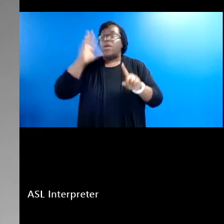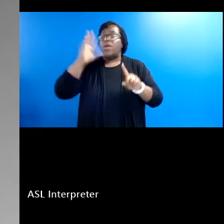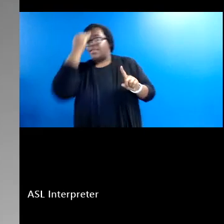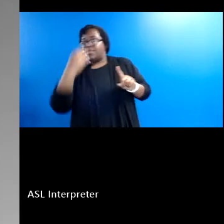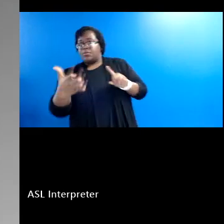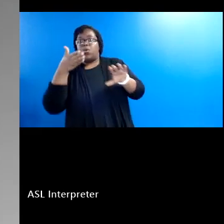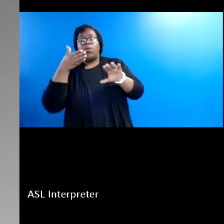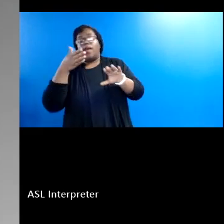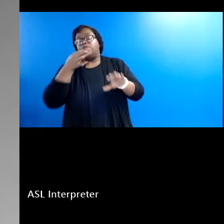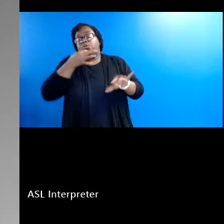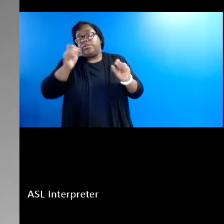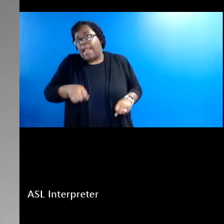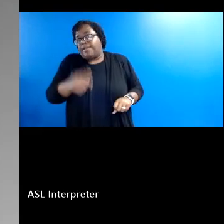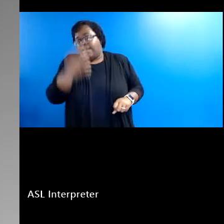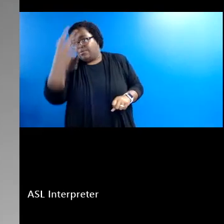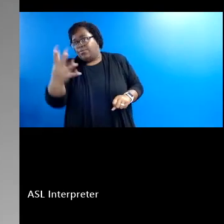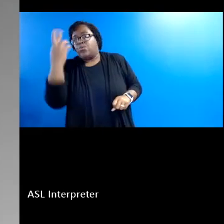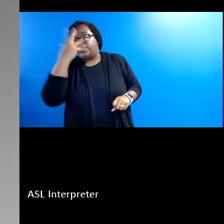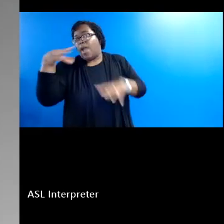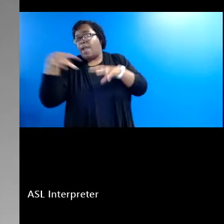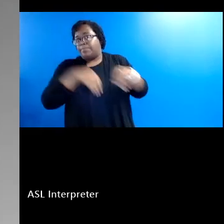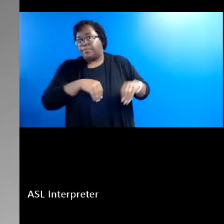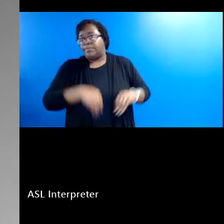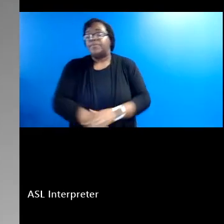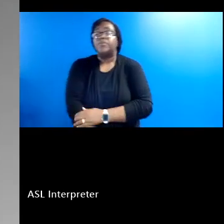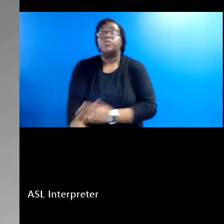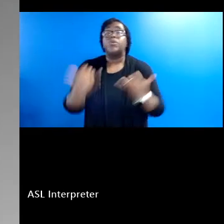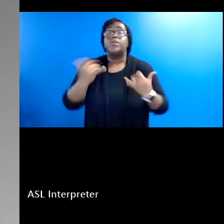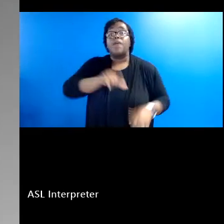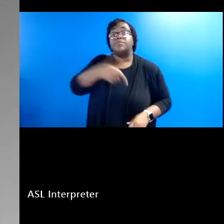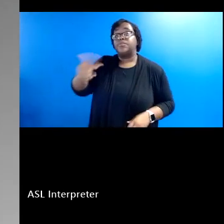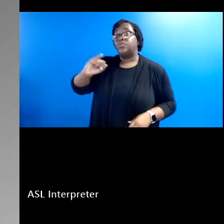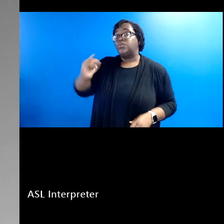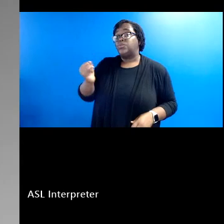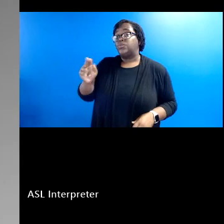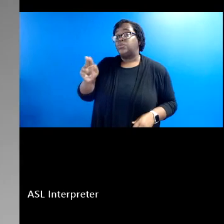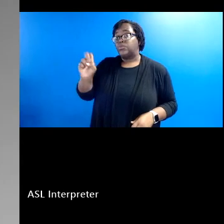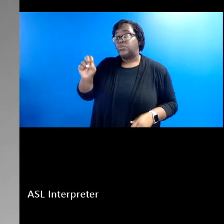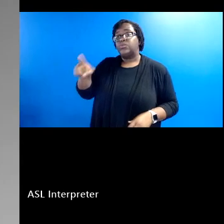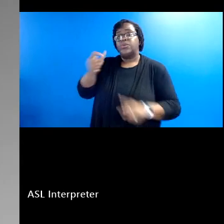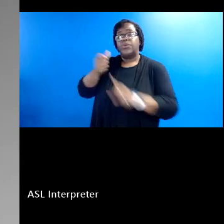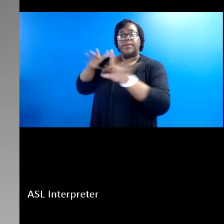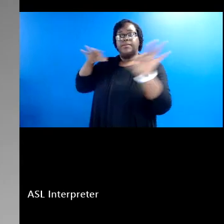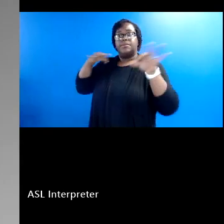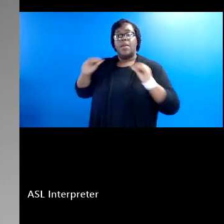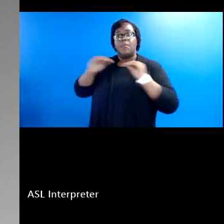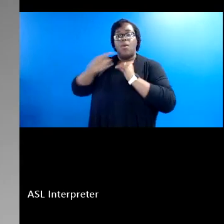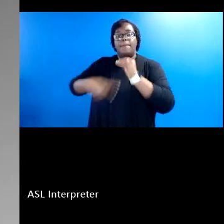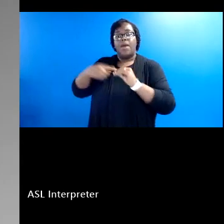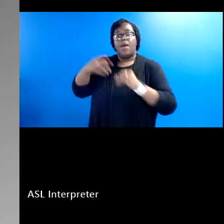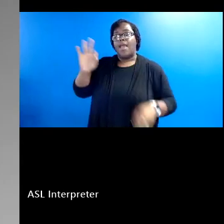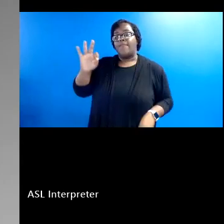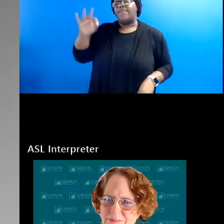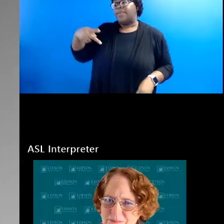soon as possible if it occurs. With that, I'll pass it over to Jude, who will talk a little bit more about our FPI, wind speed criteria,